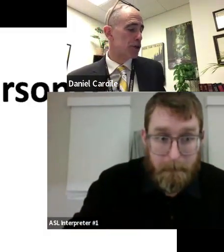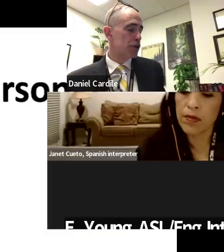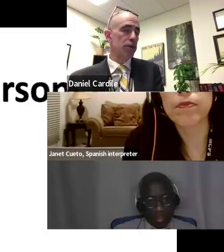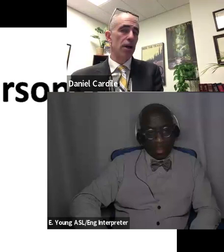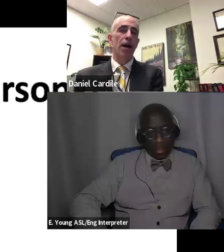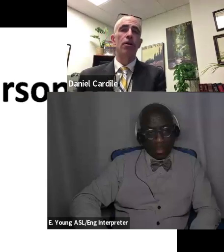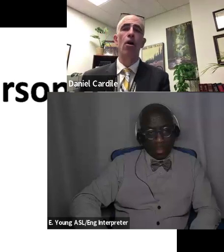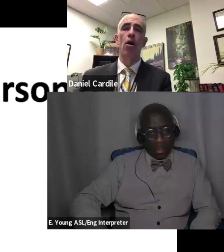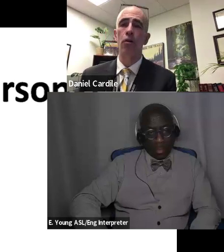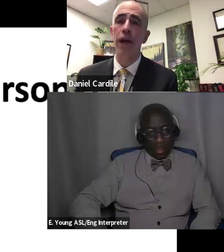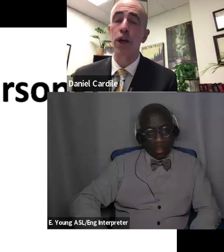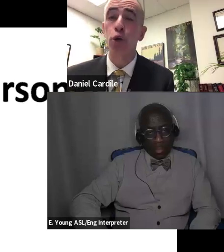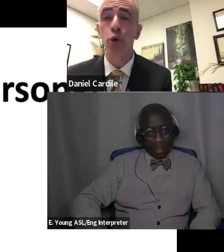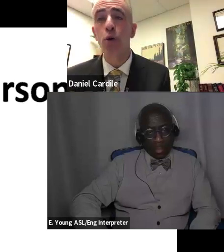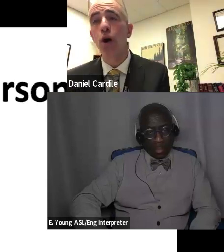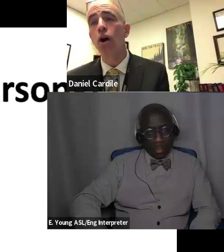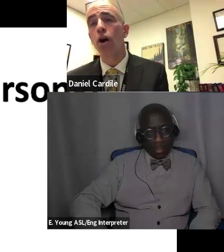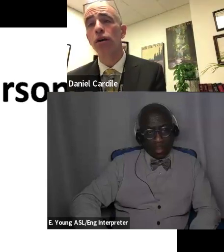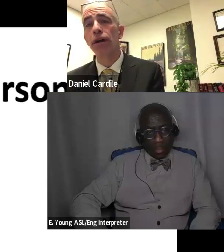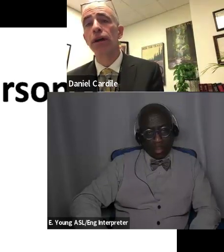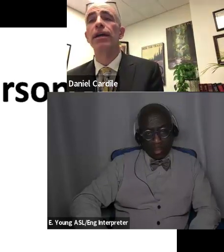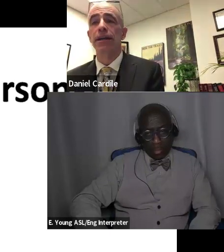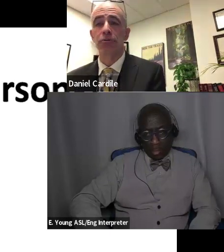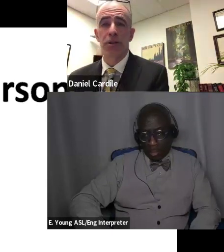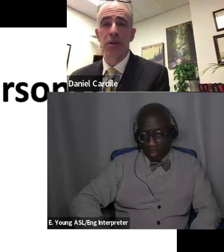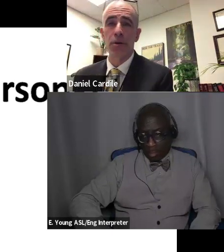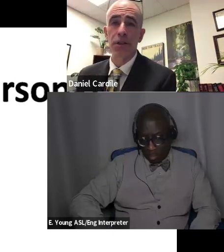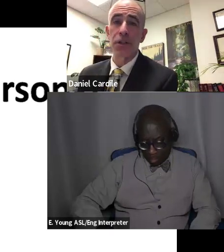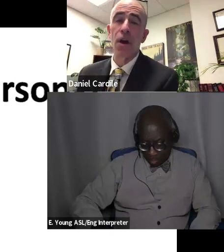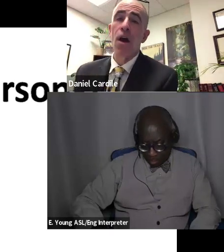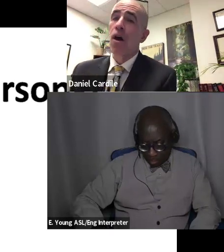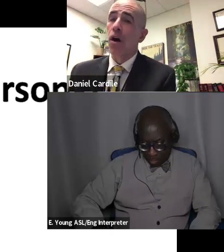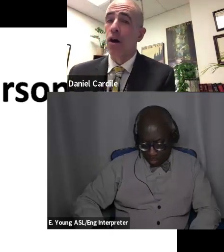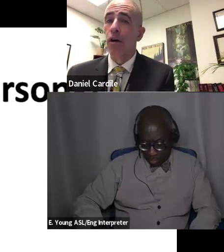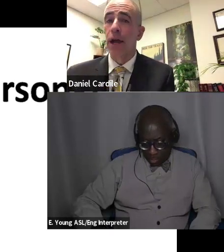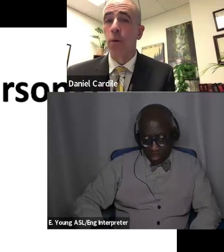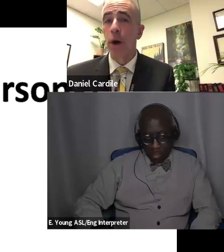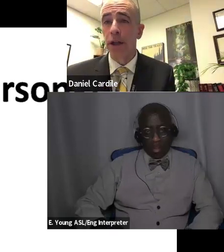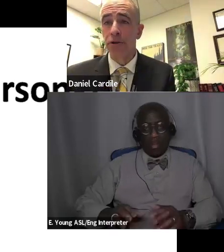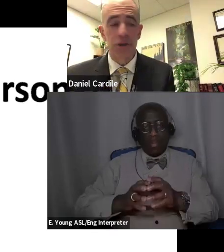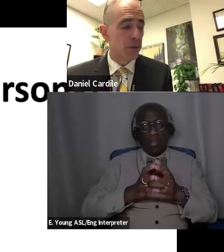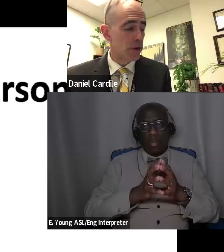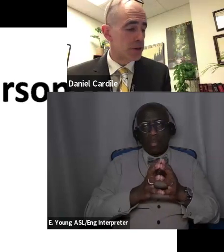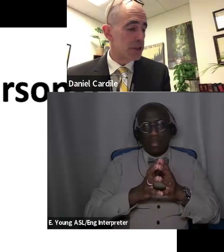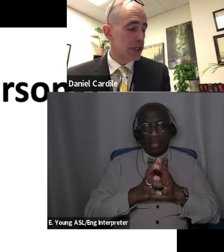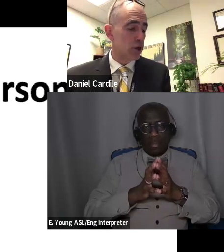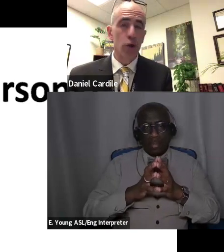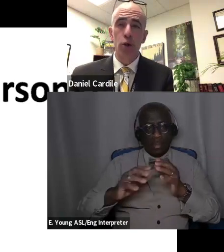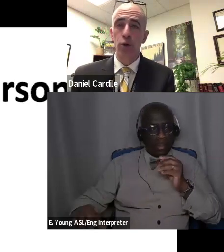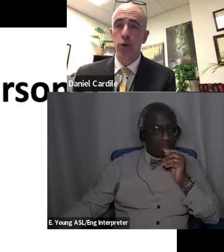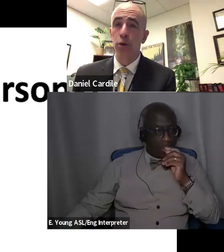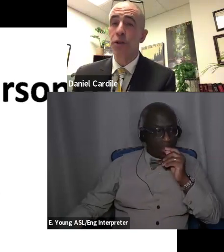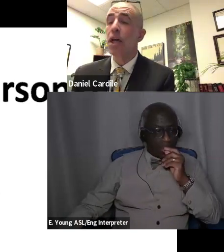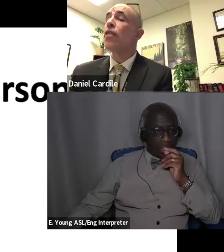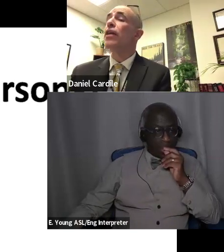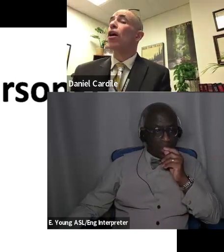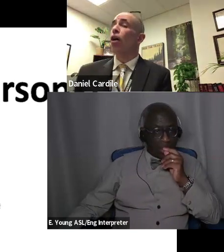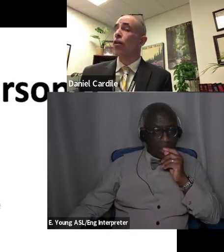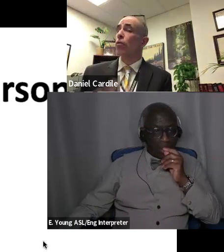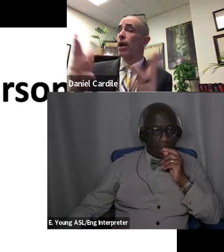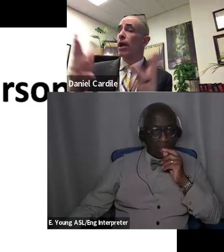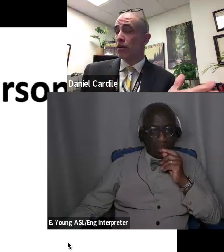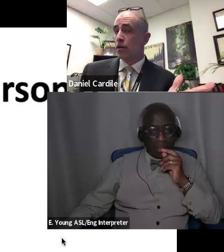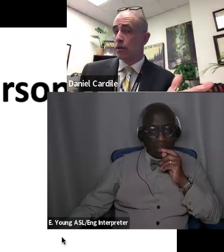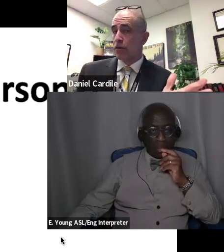Okay, question number 9. All right, who are interested persons? All right, well, interested persons includes